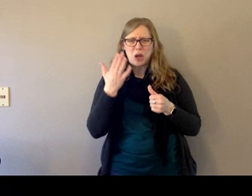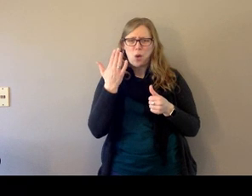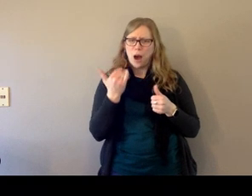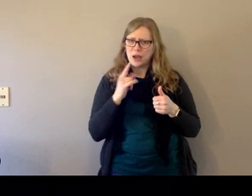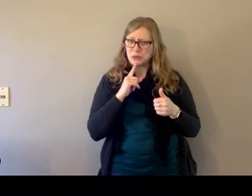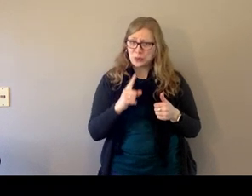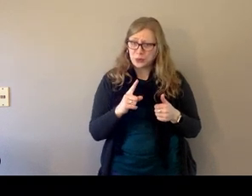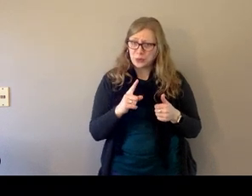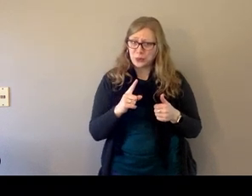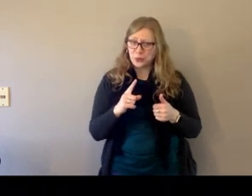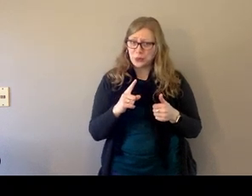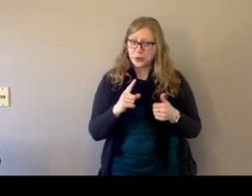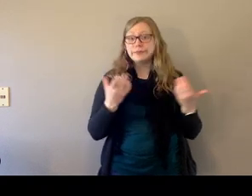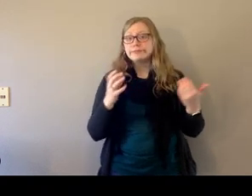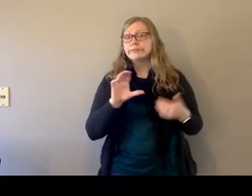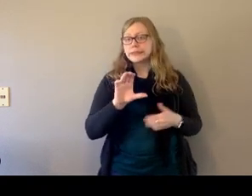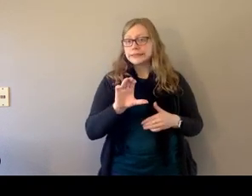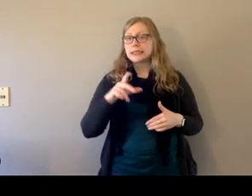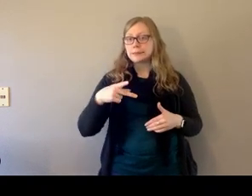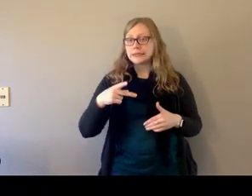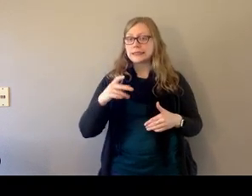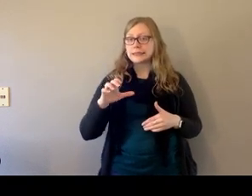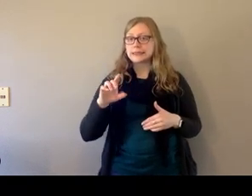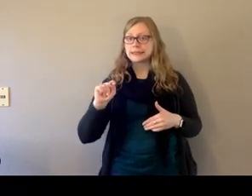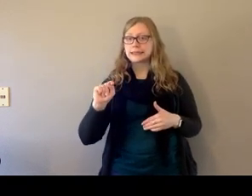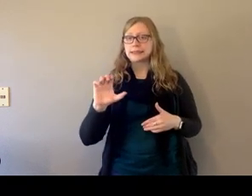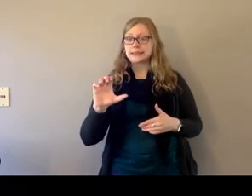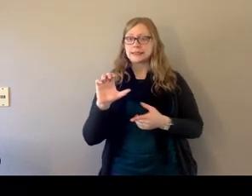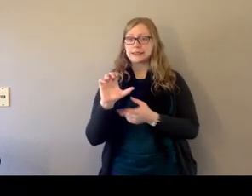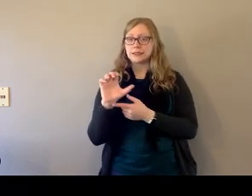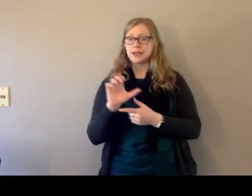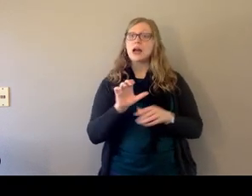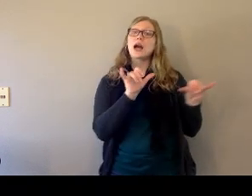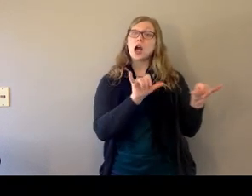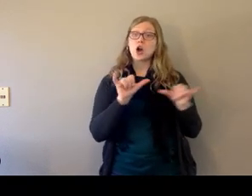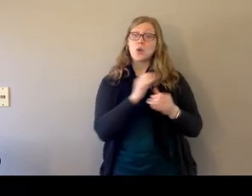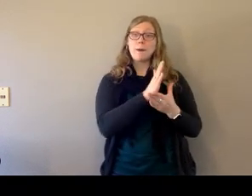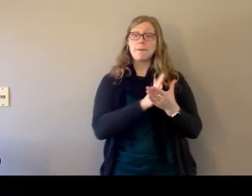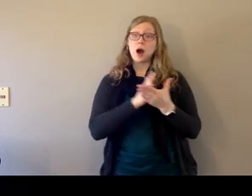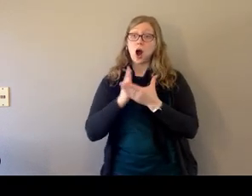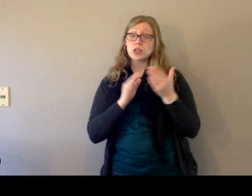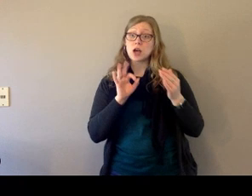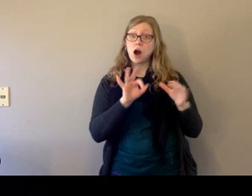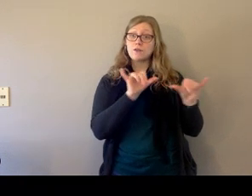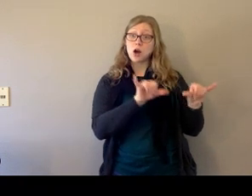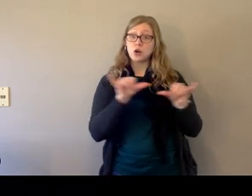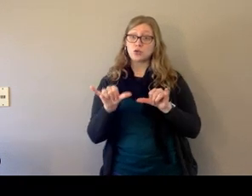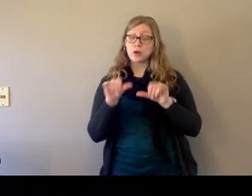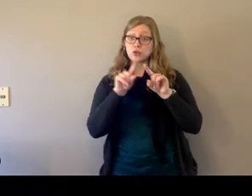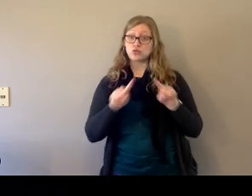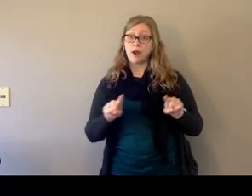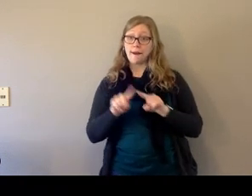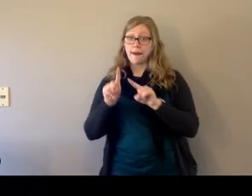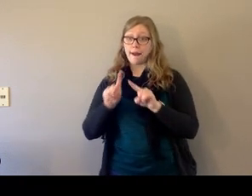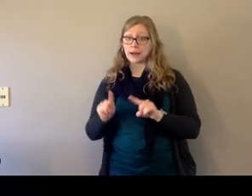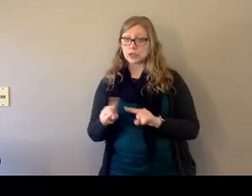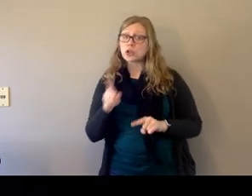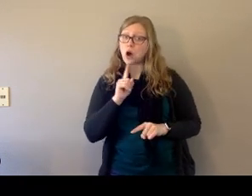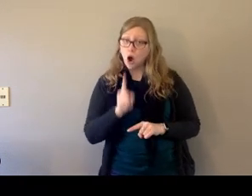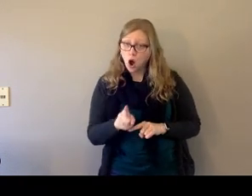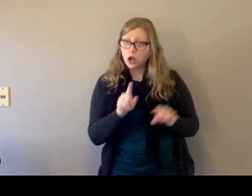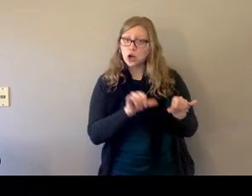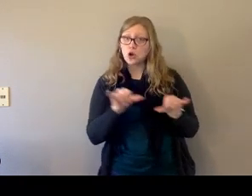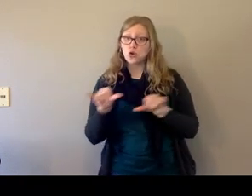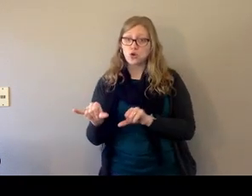true? CPCTC. Congruent parts of congruent triangles are congruent. And then I can say, well, okay, AB equals ED